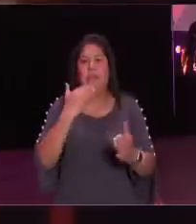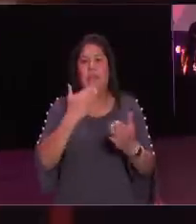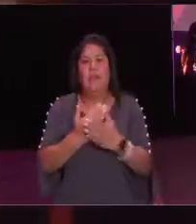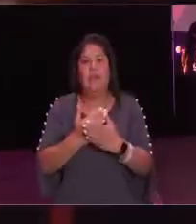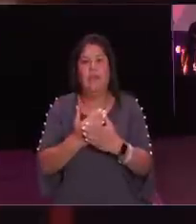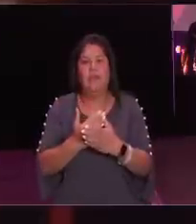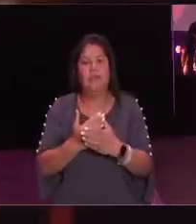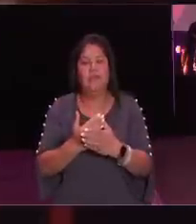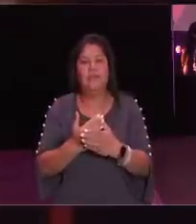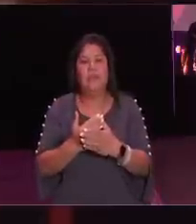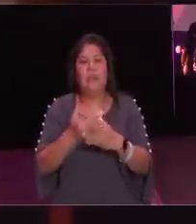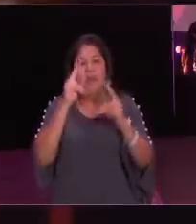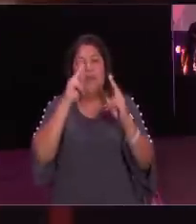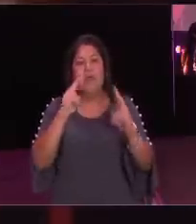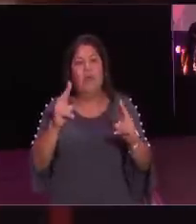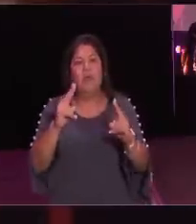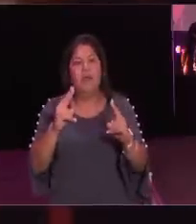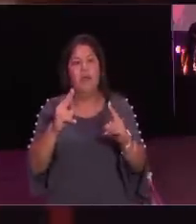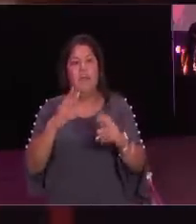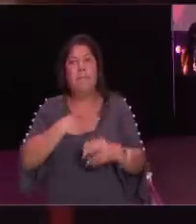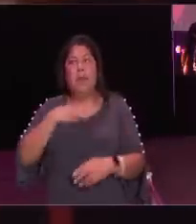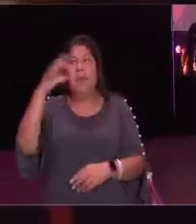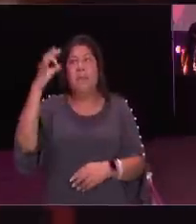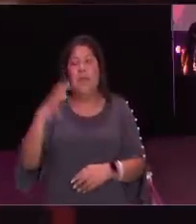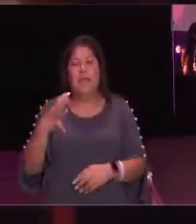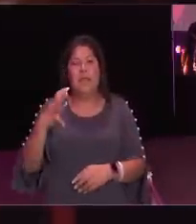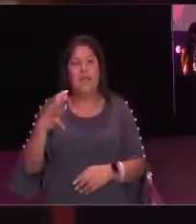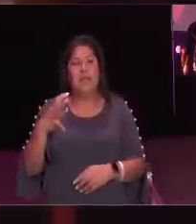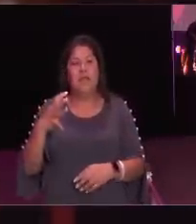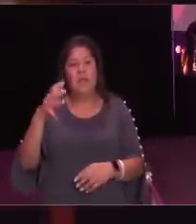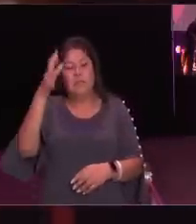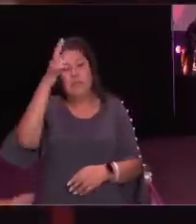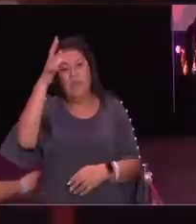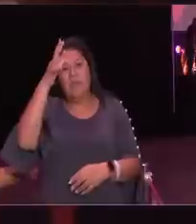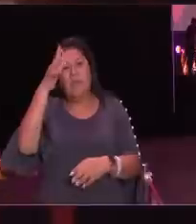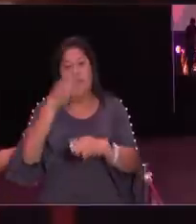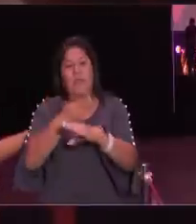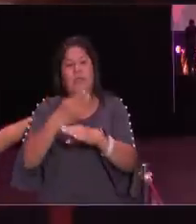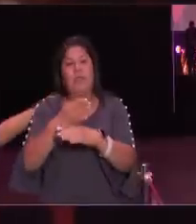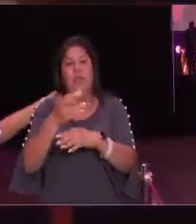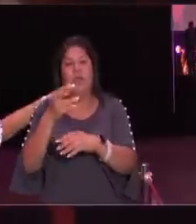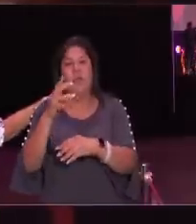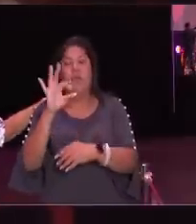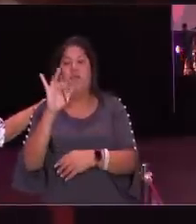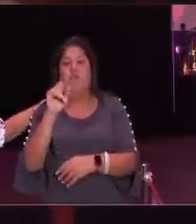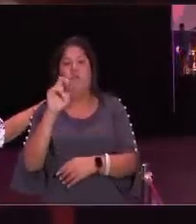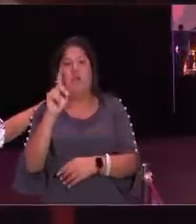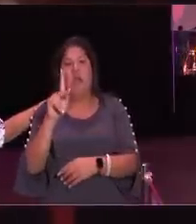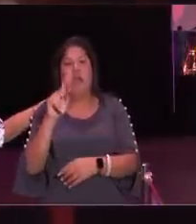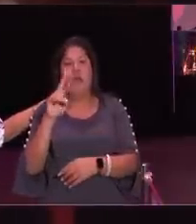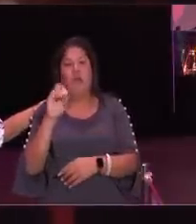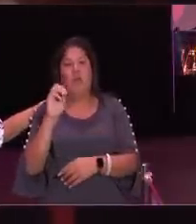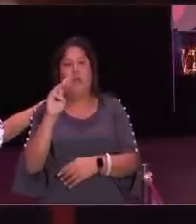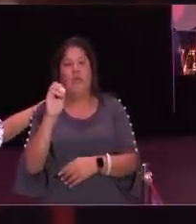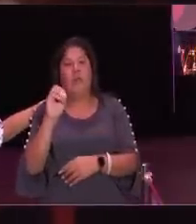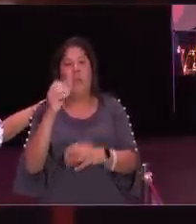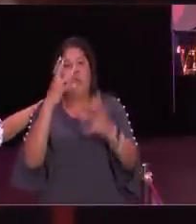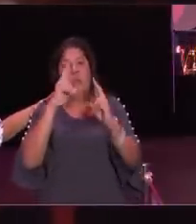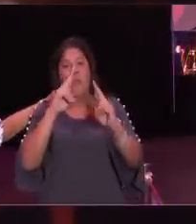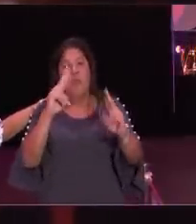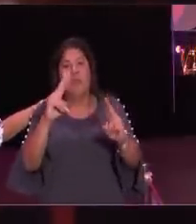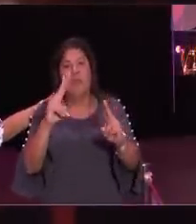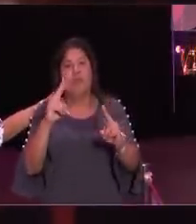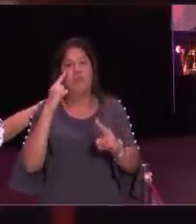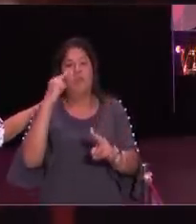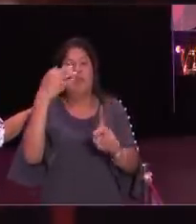that he shared with us. I want to give honor to my pastor, my father, Bishop Frank Romo. He couldn't be here, but I want to honor him and